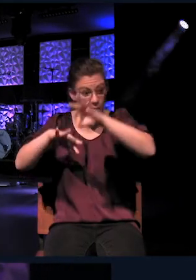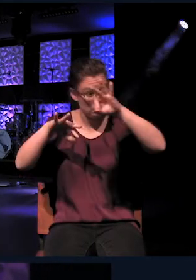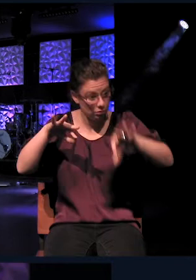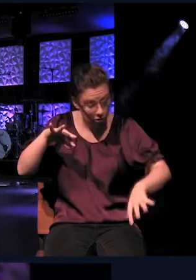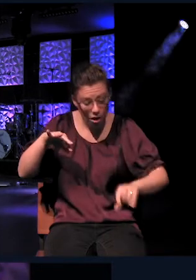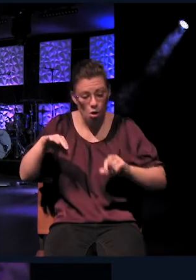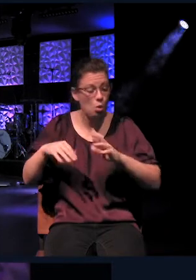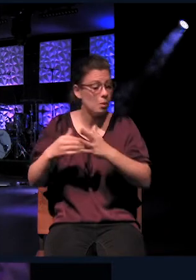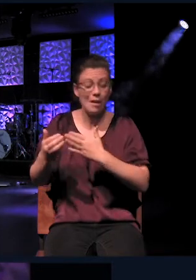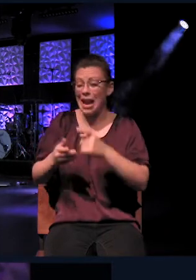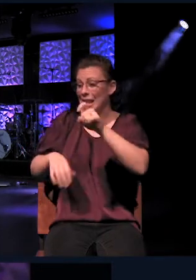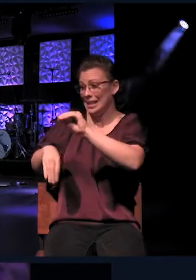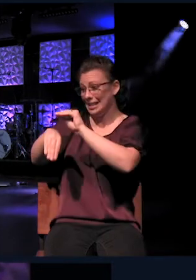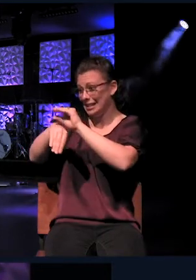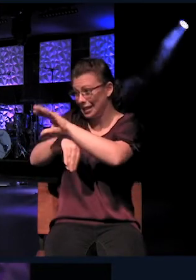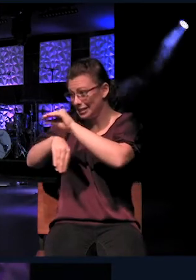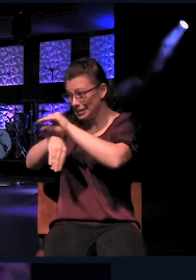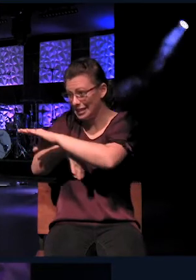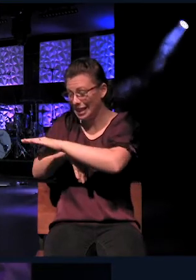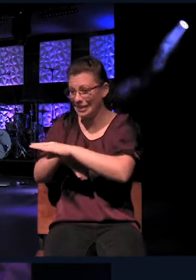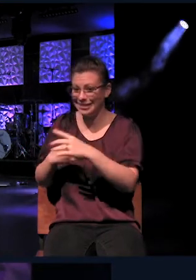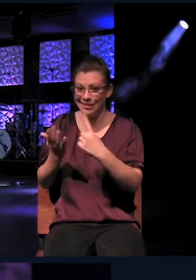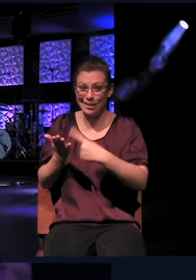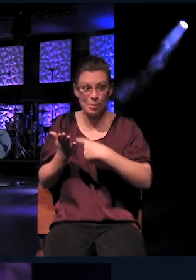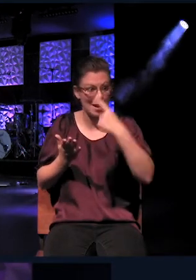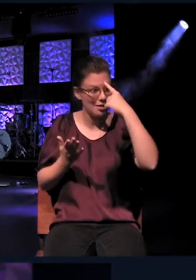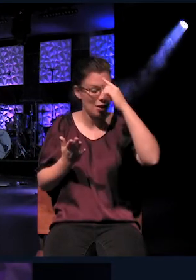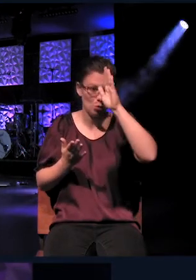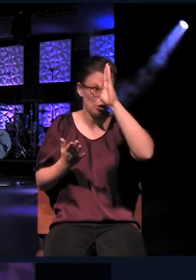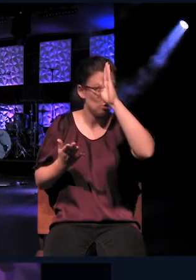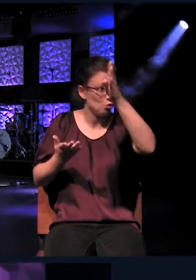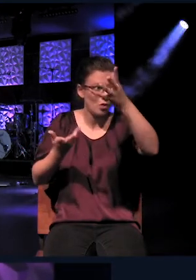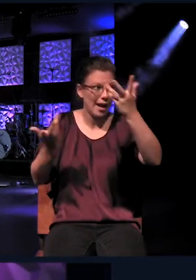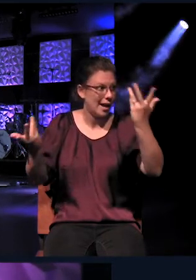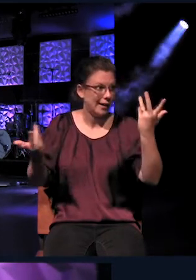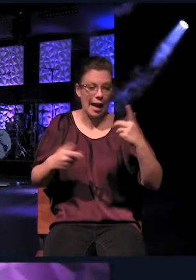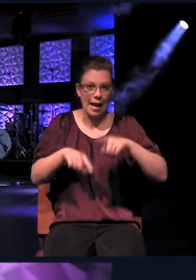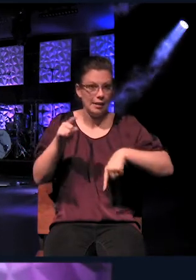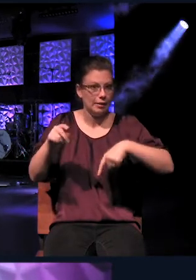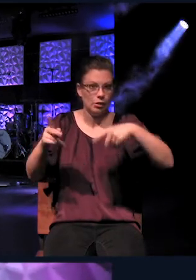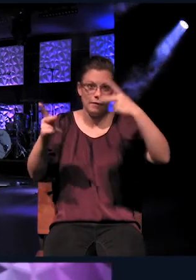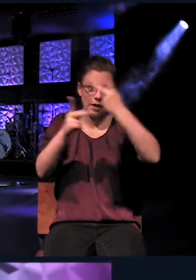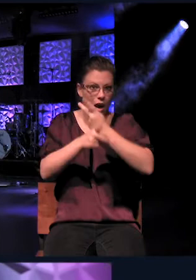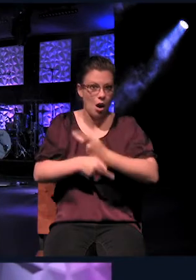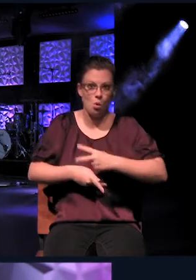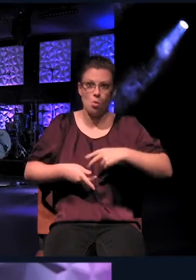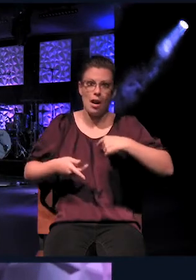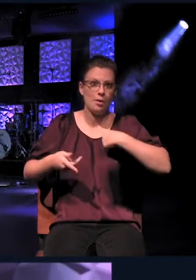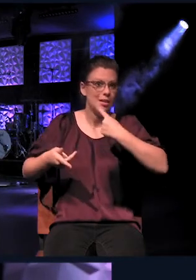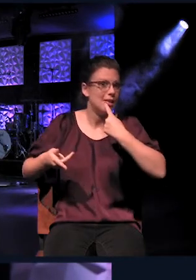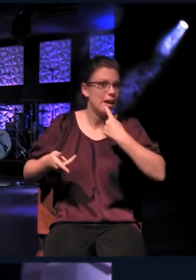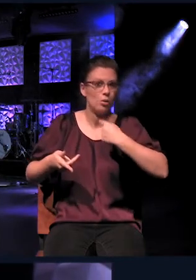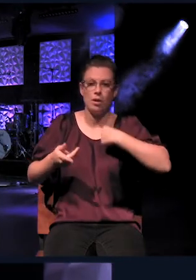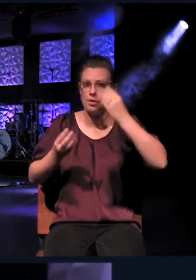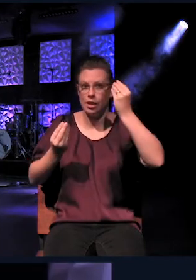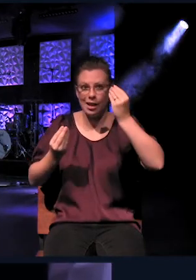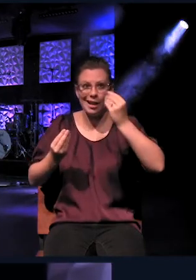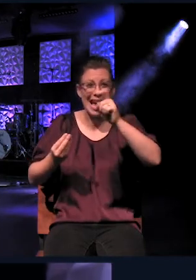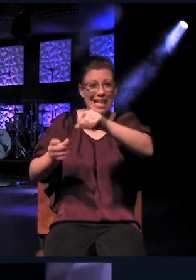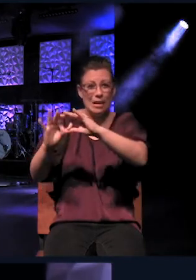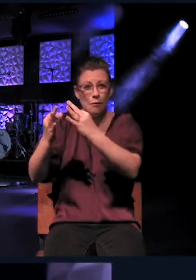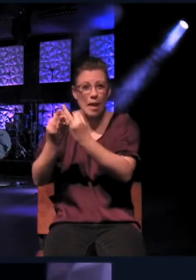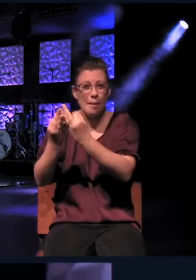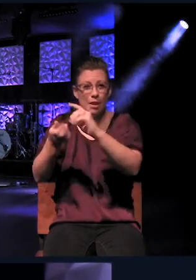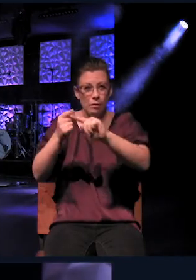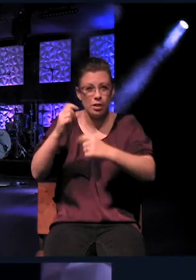because sometimes things weren't making sense upstairs. I had to be in prayer, and I had to be in worship, and I had to be in the Word.